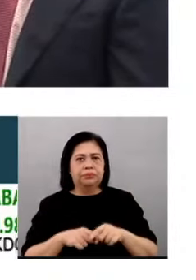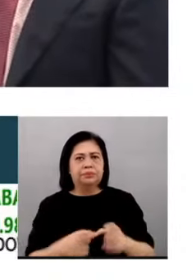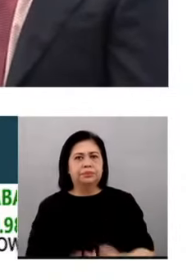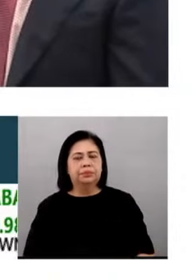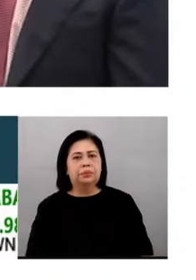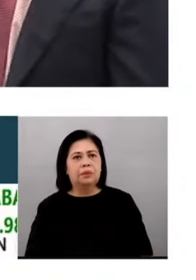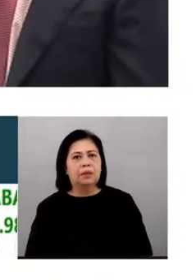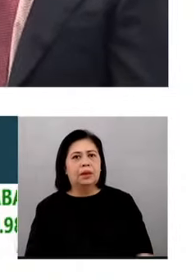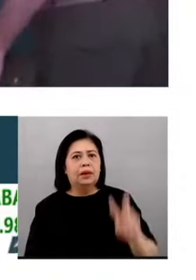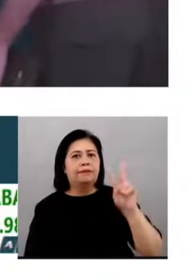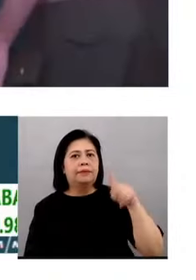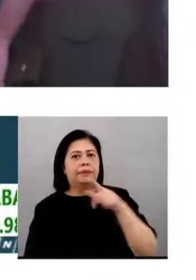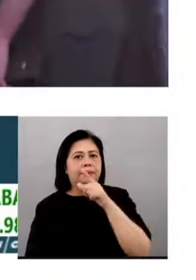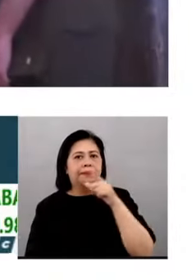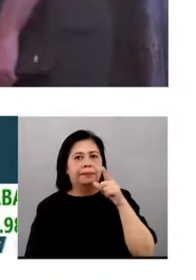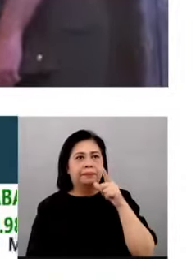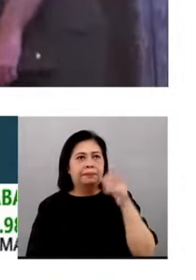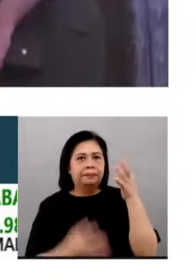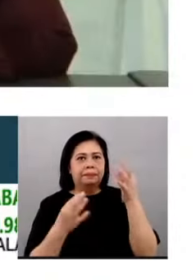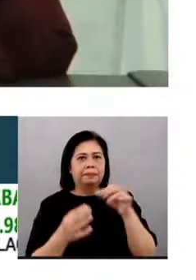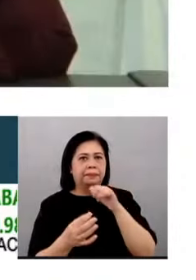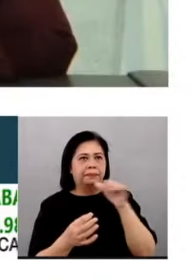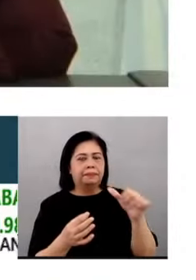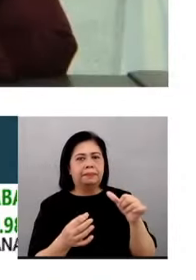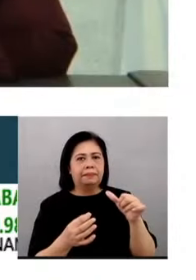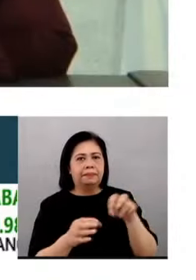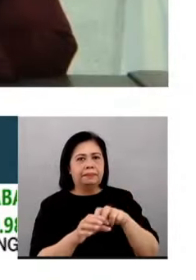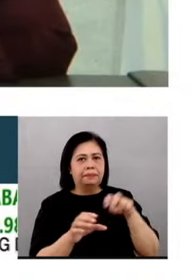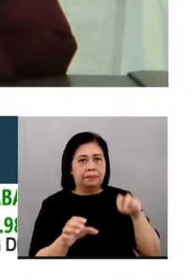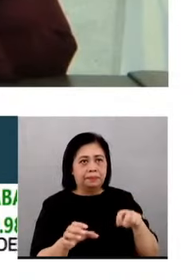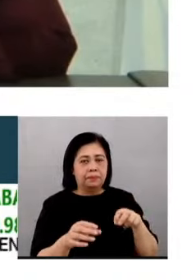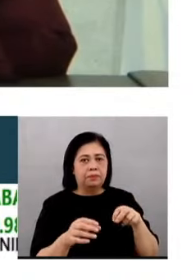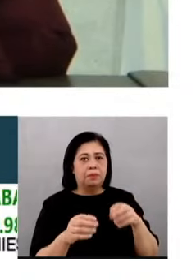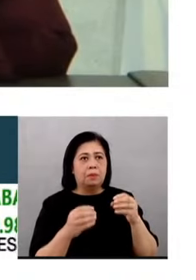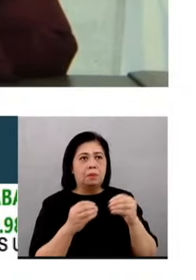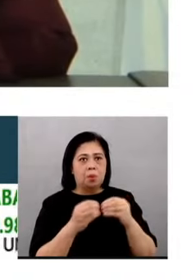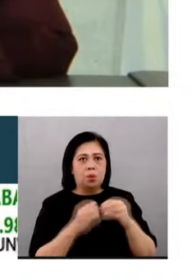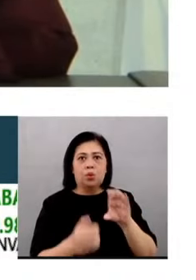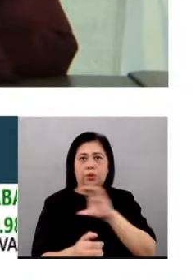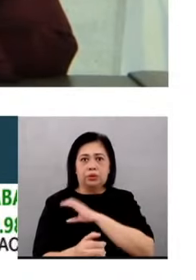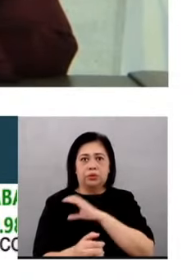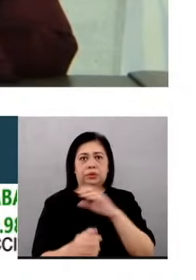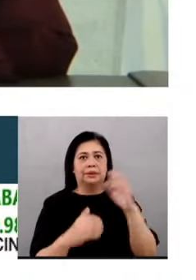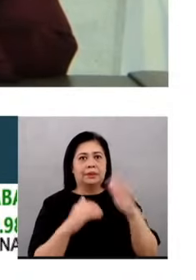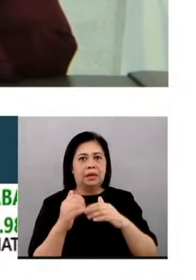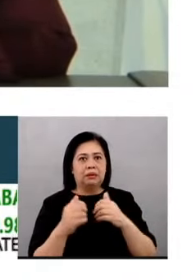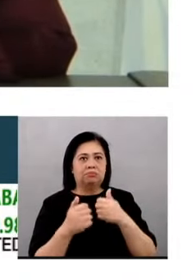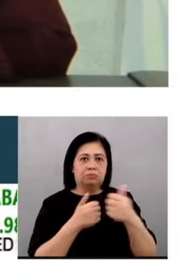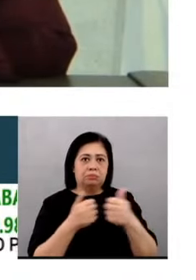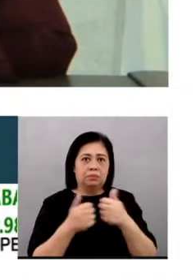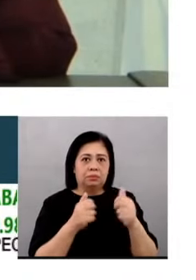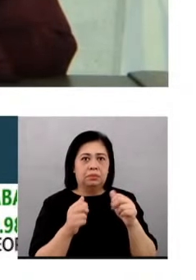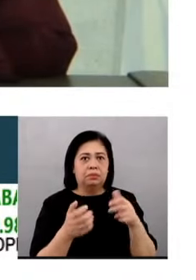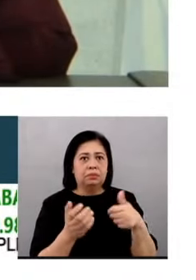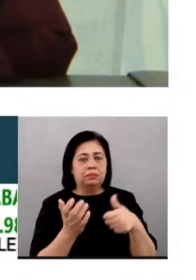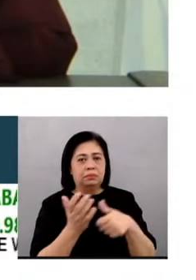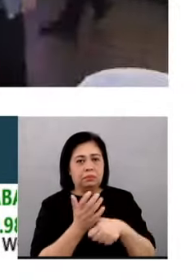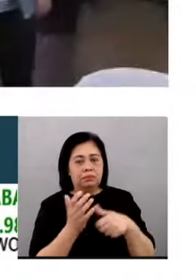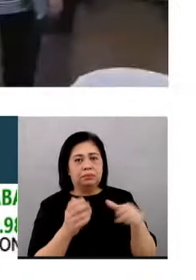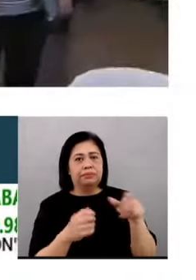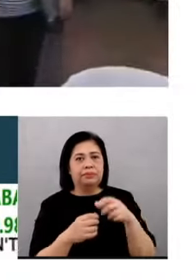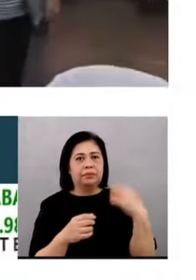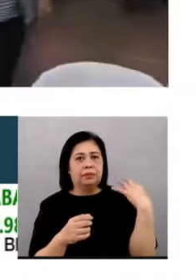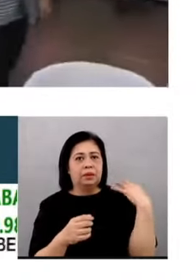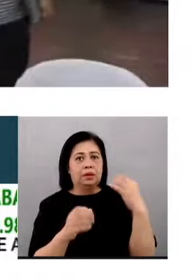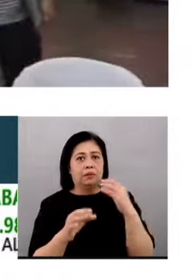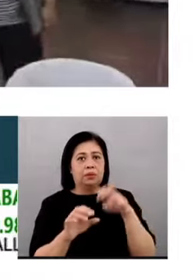VP Lenny deciding not to run is more courageous than running, in the sense that if she does that,